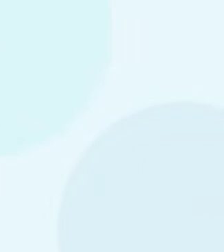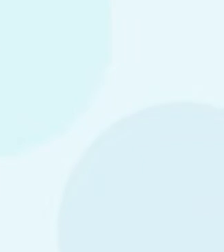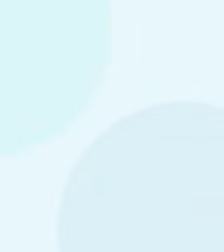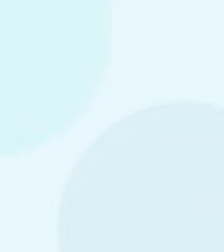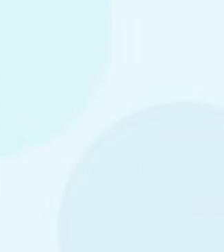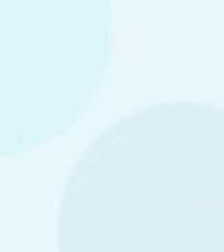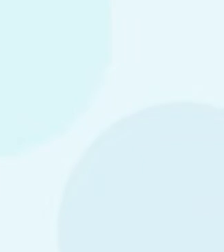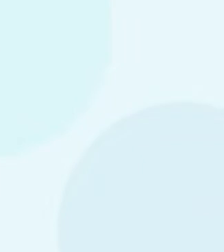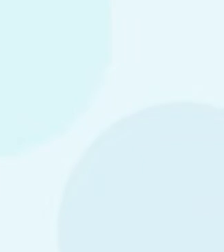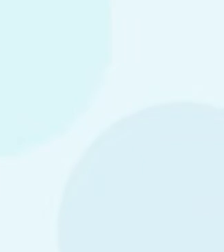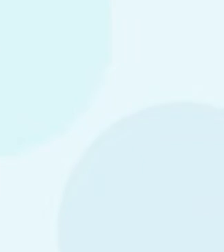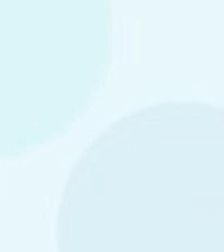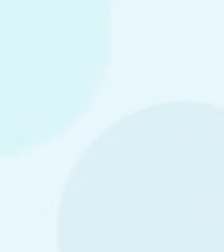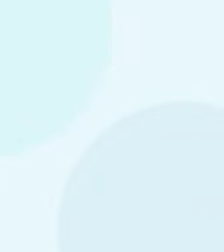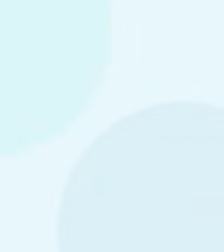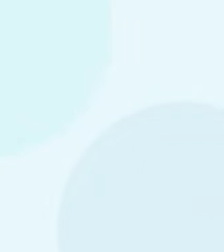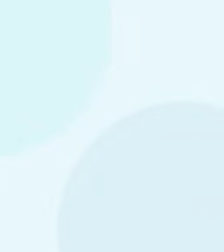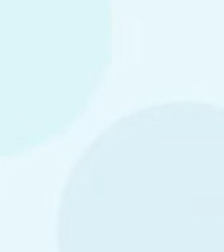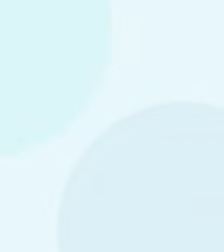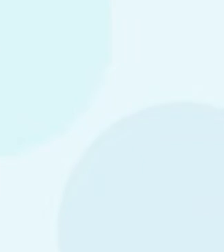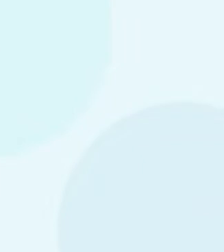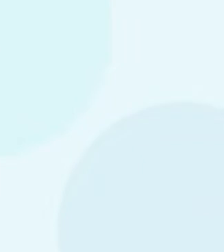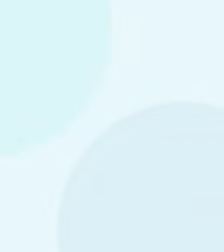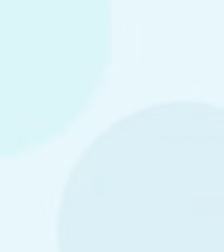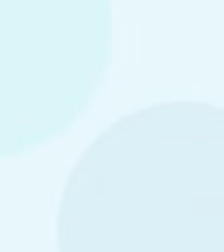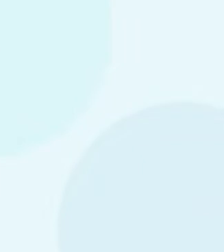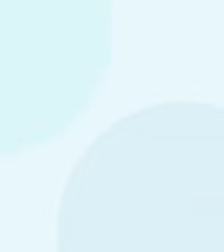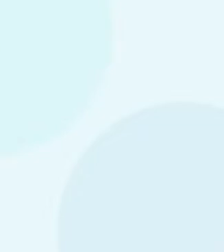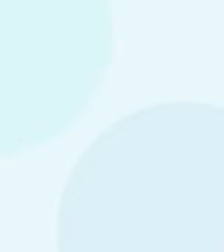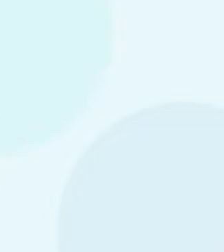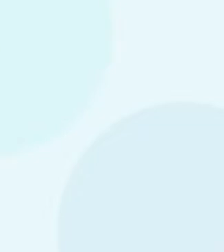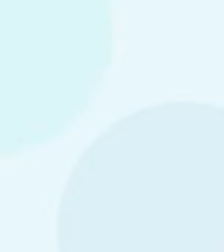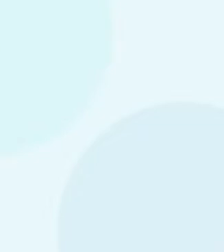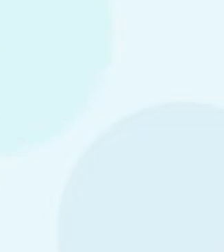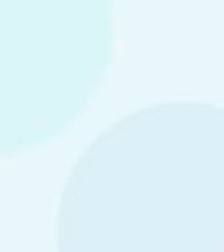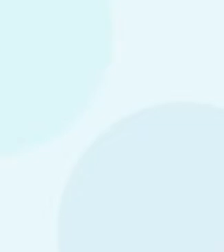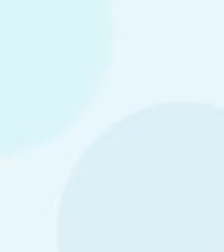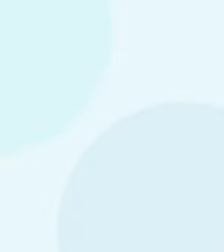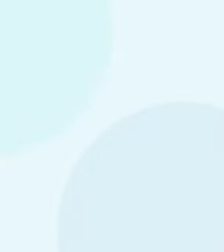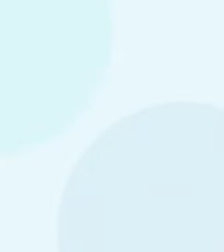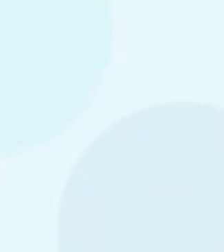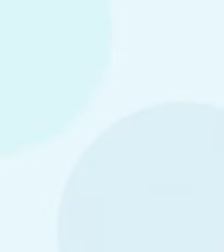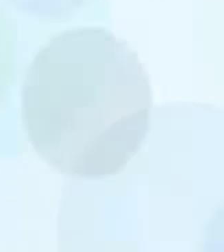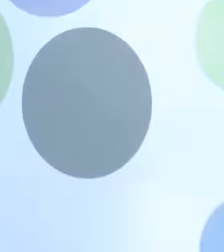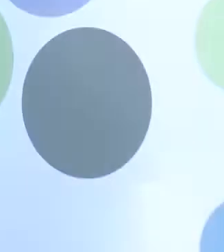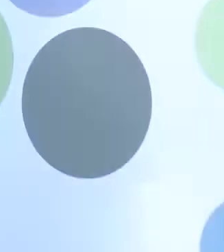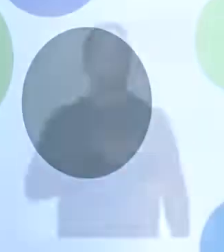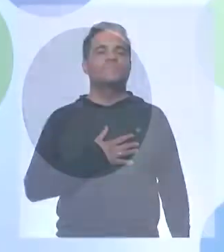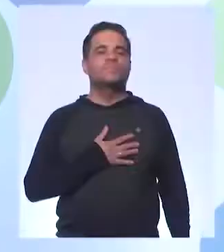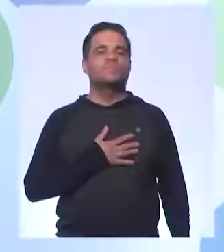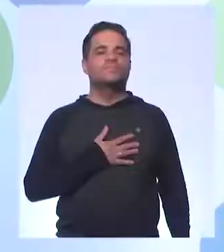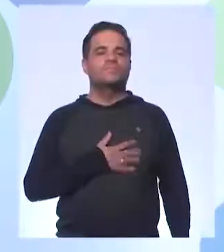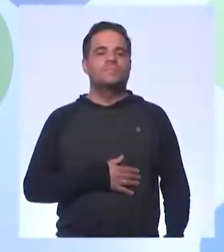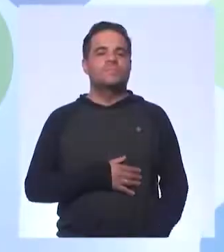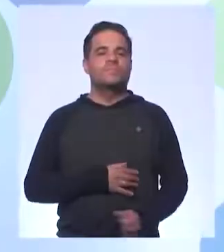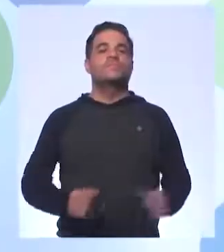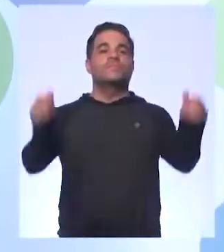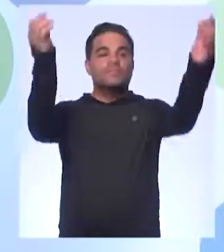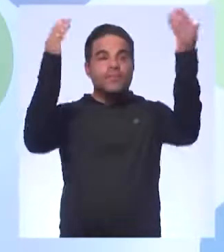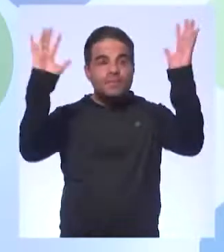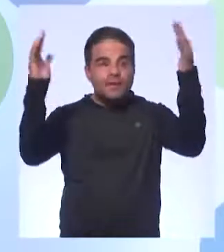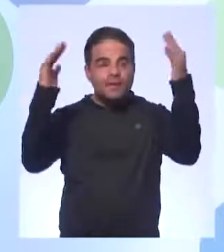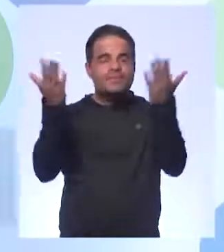script and impress Saint Nick. He's gonna love the milk and cookies, yes I predict. Plus dinner's on smack and the ice.